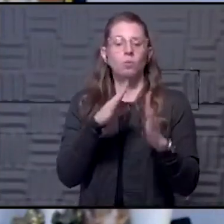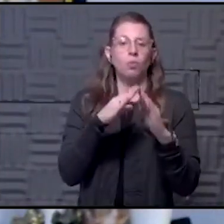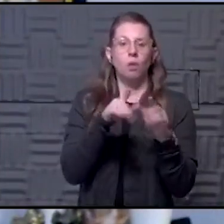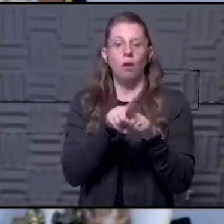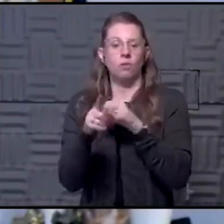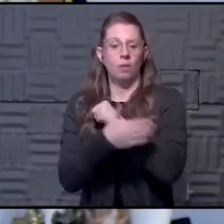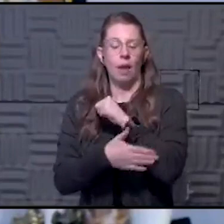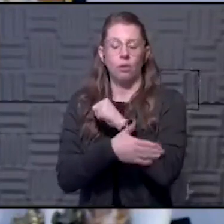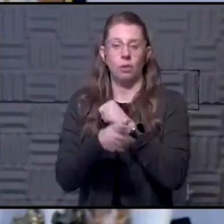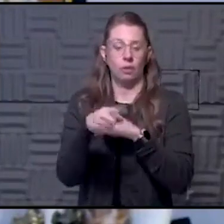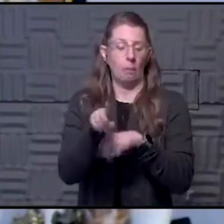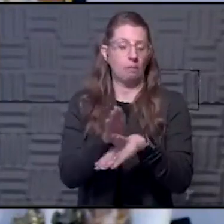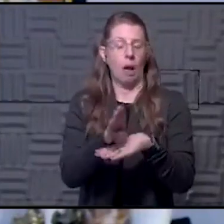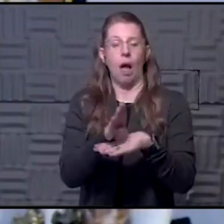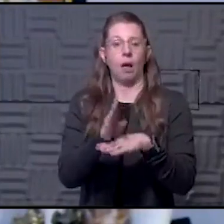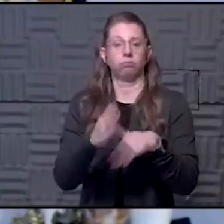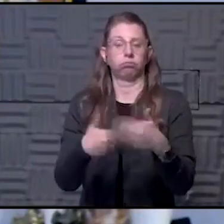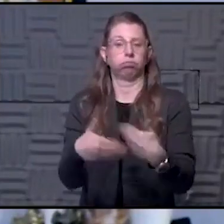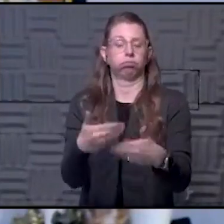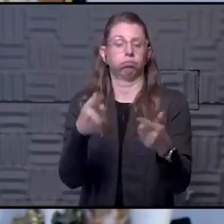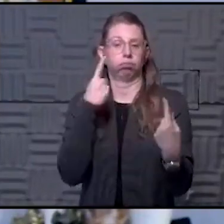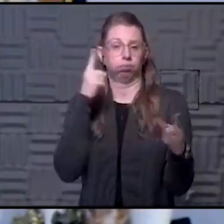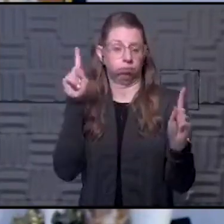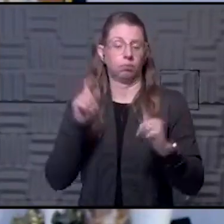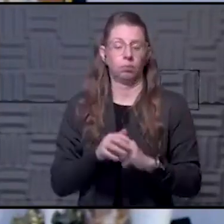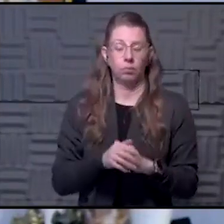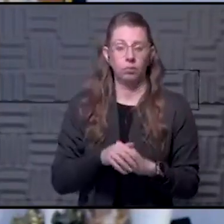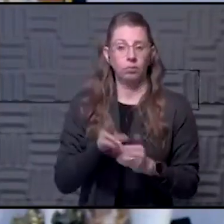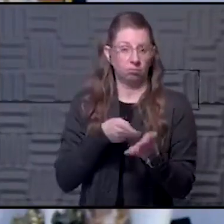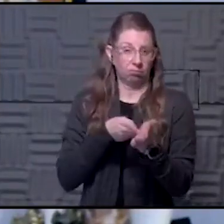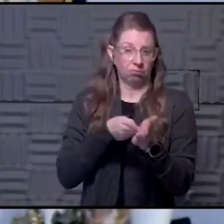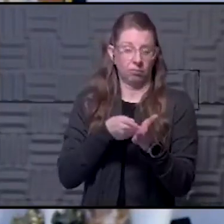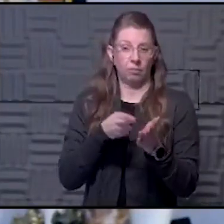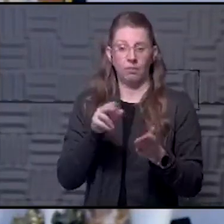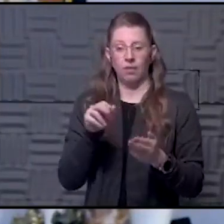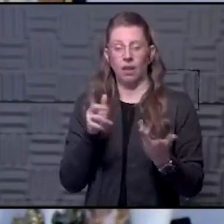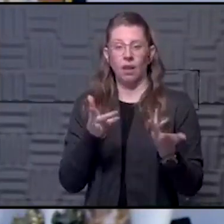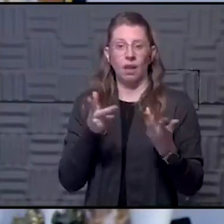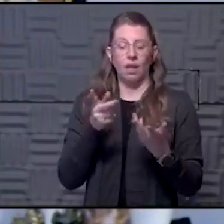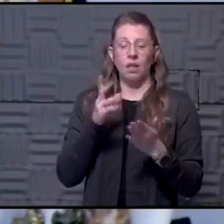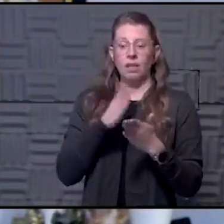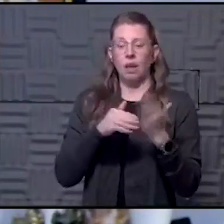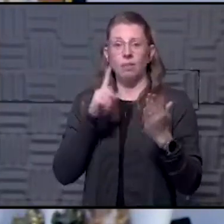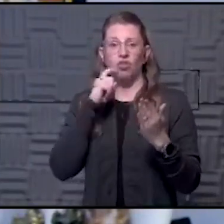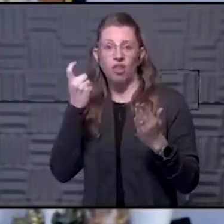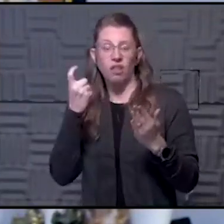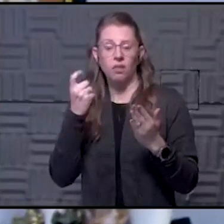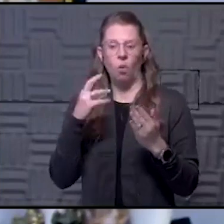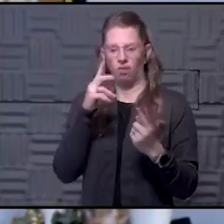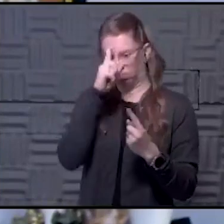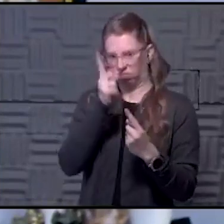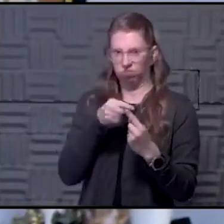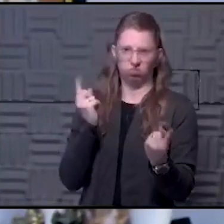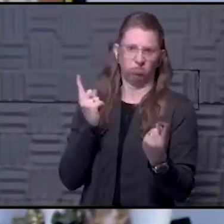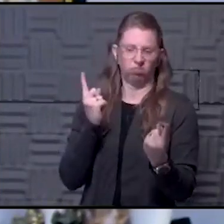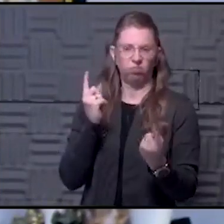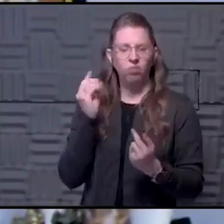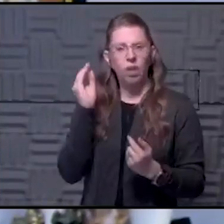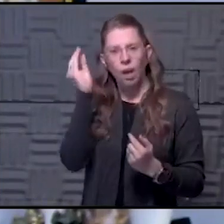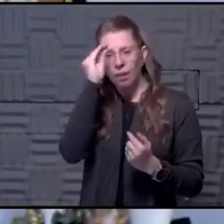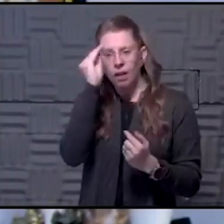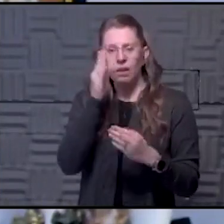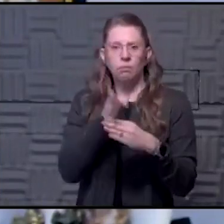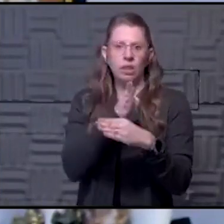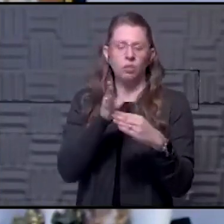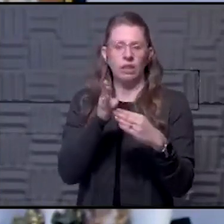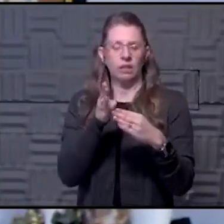are just humming. There's others, and I'll just be honest with you, that where there's kind of animosities or jealousies or longstanding differences of opinion or something between these